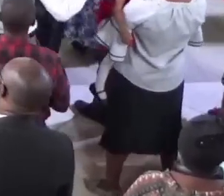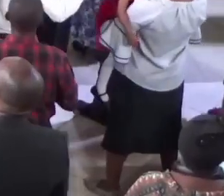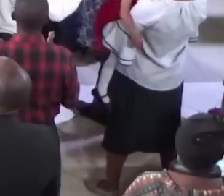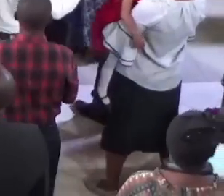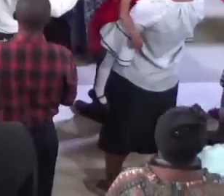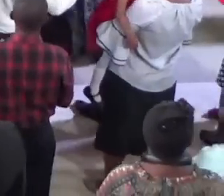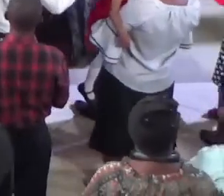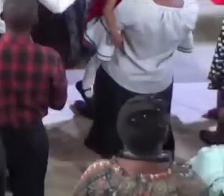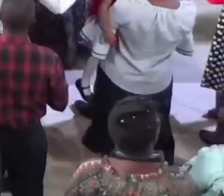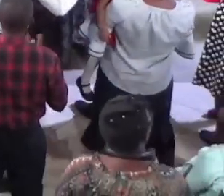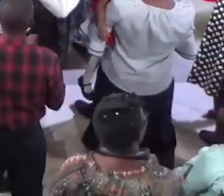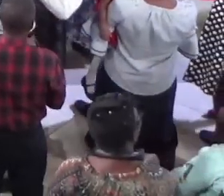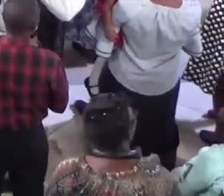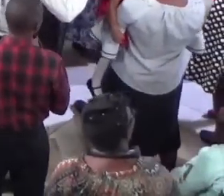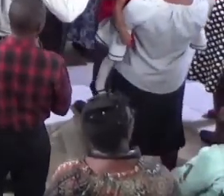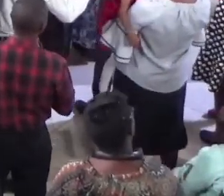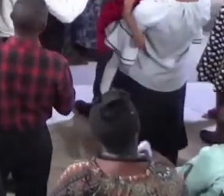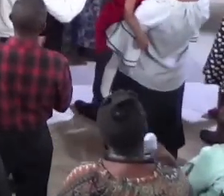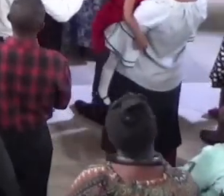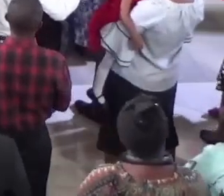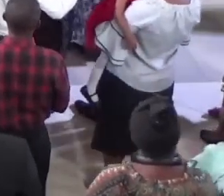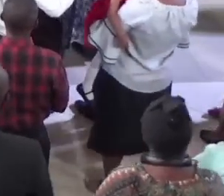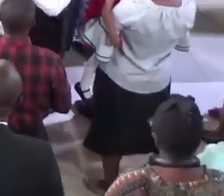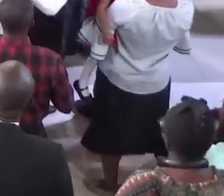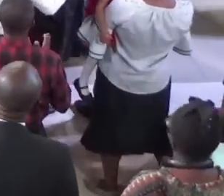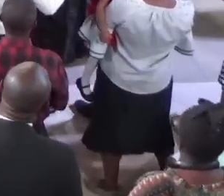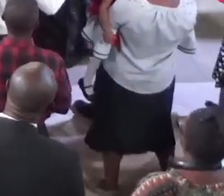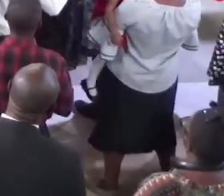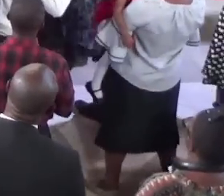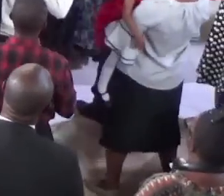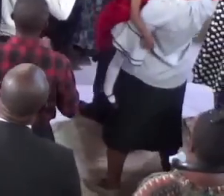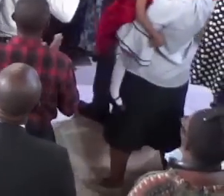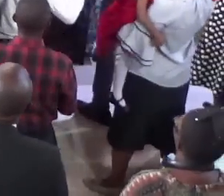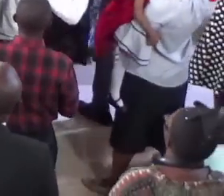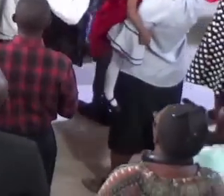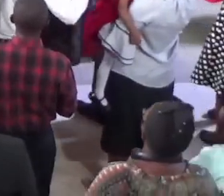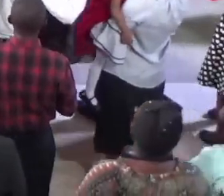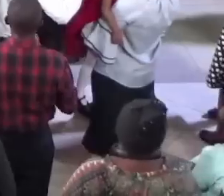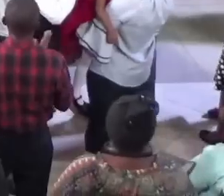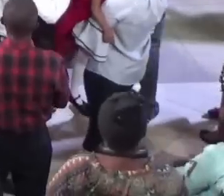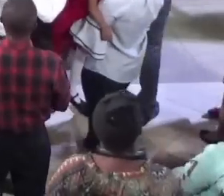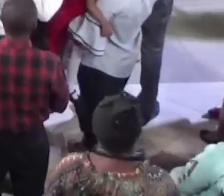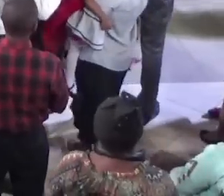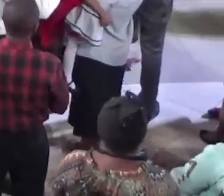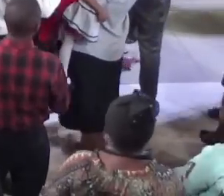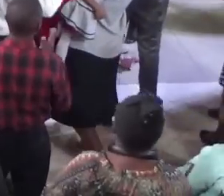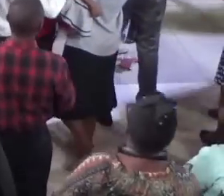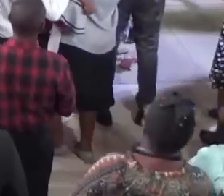God. I will trust you and